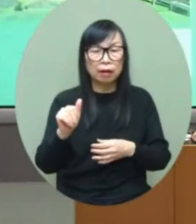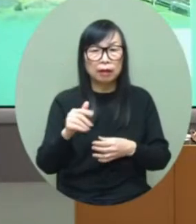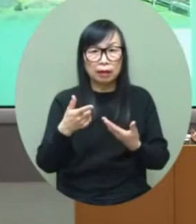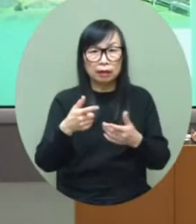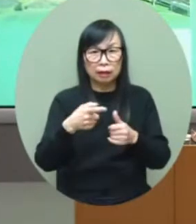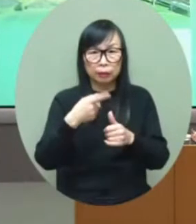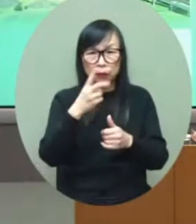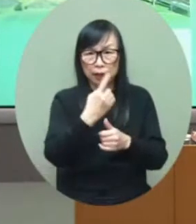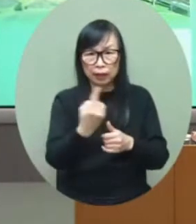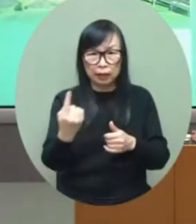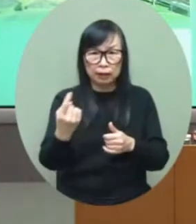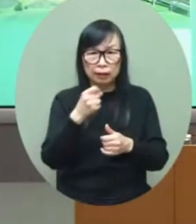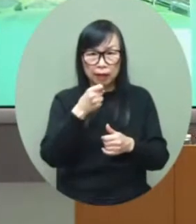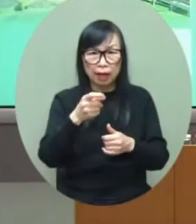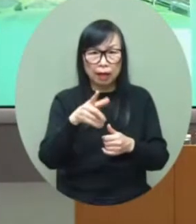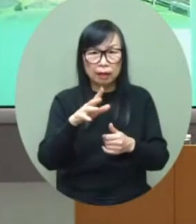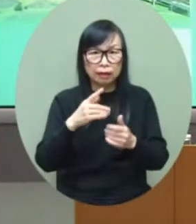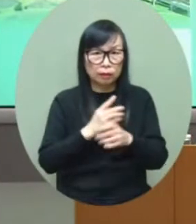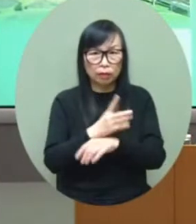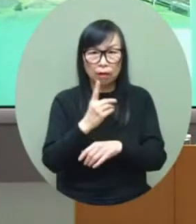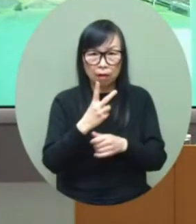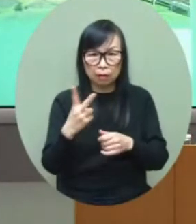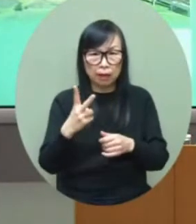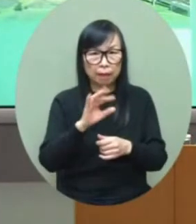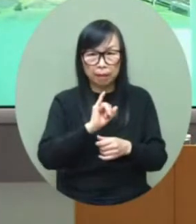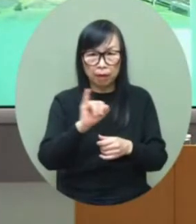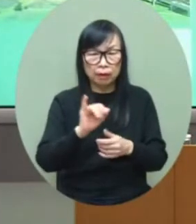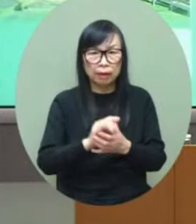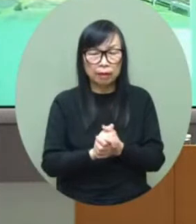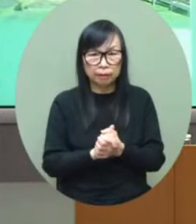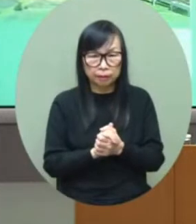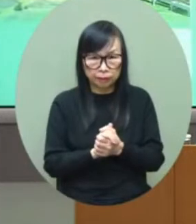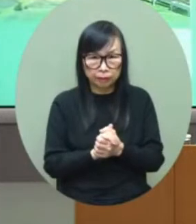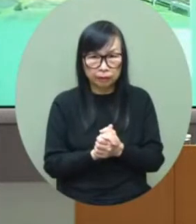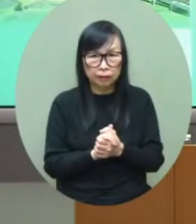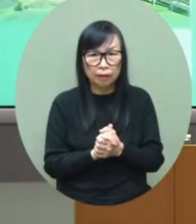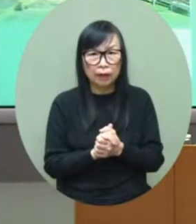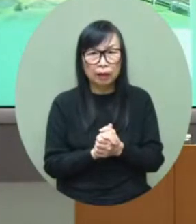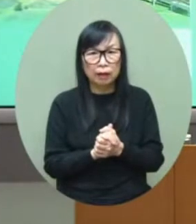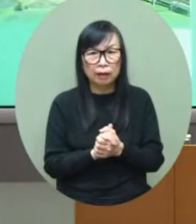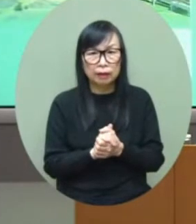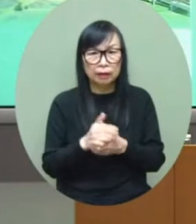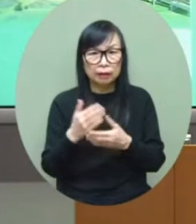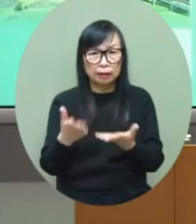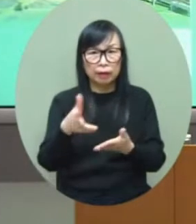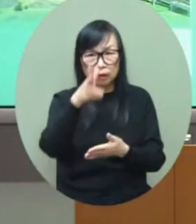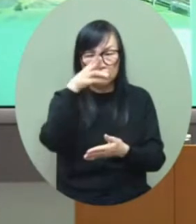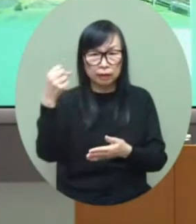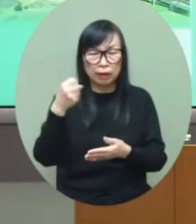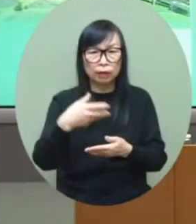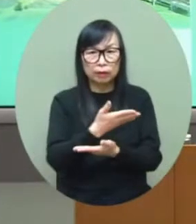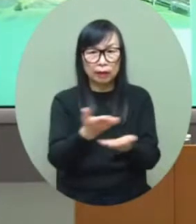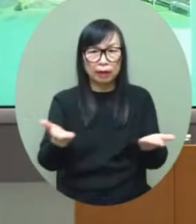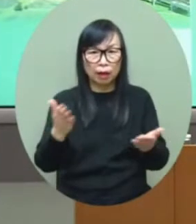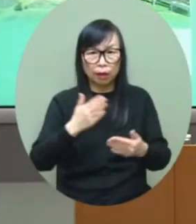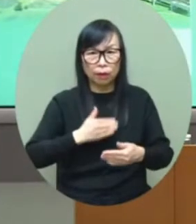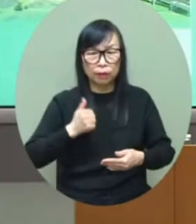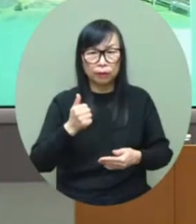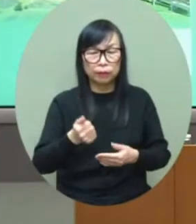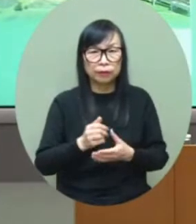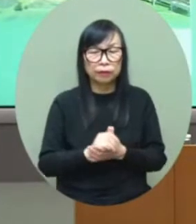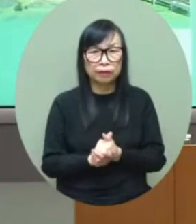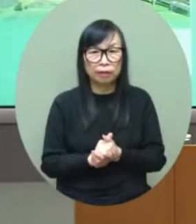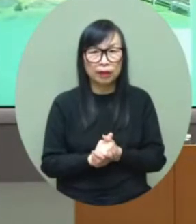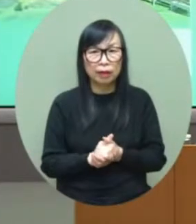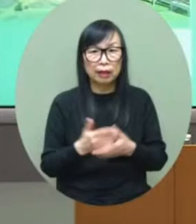secretaries and directors also say a few words, and then they will take questions from the floor. Please limit yourself to two questions each. Now, over to the